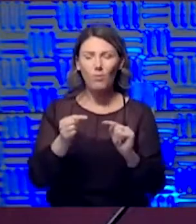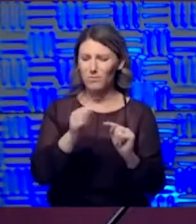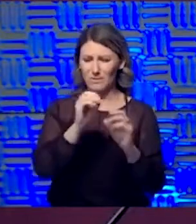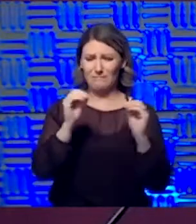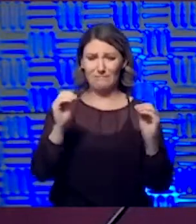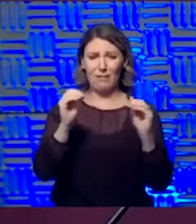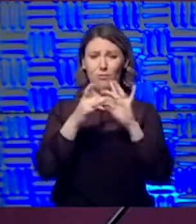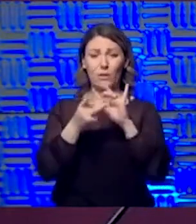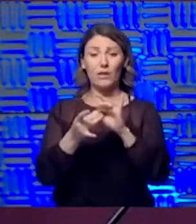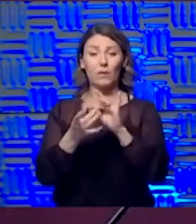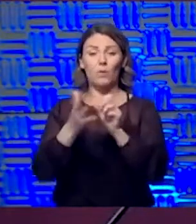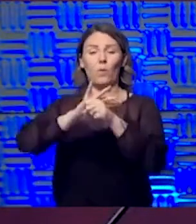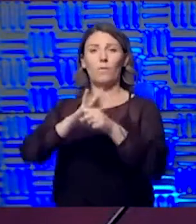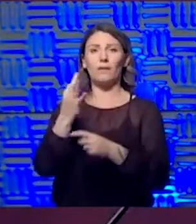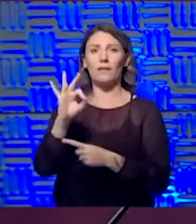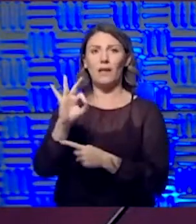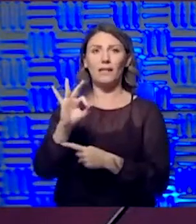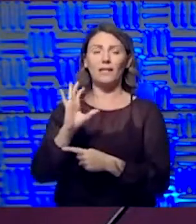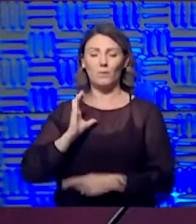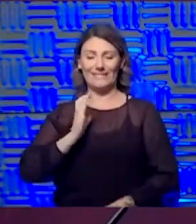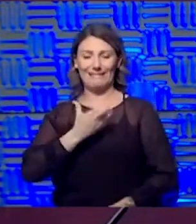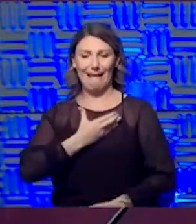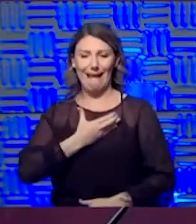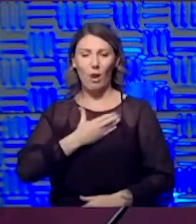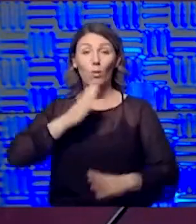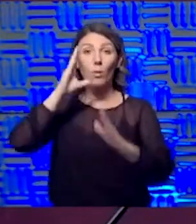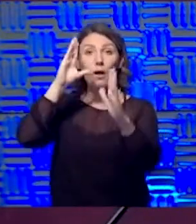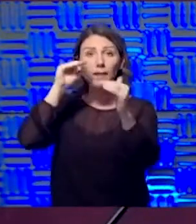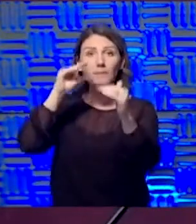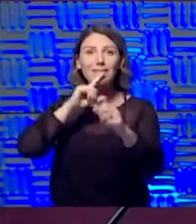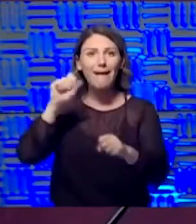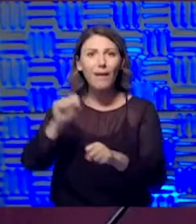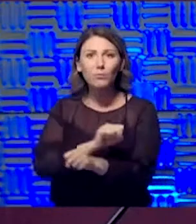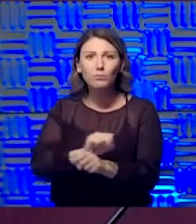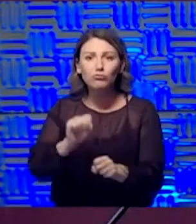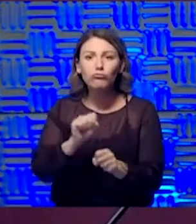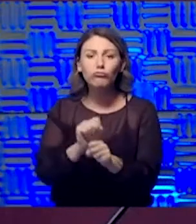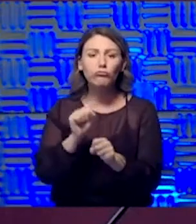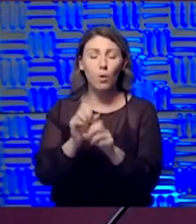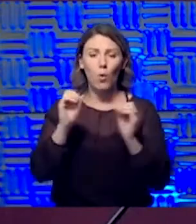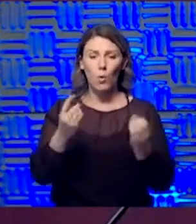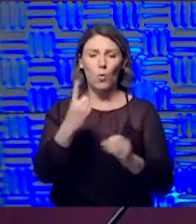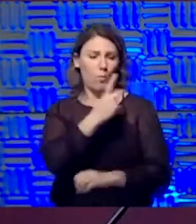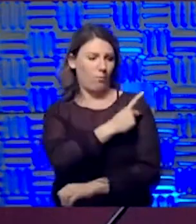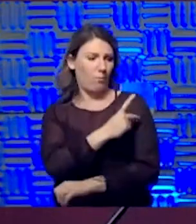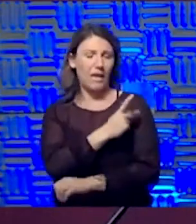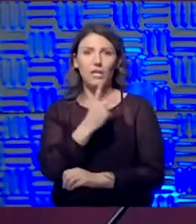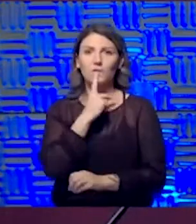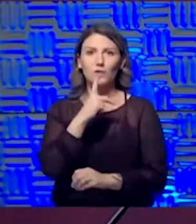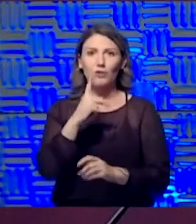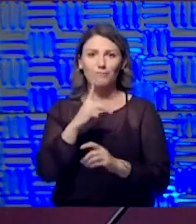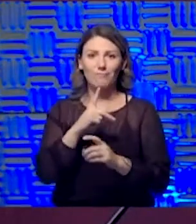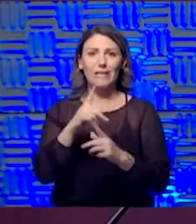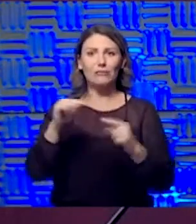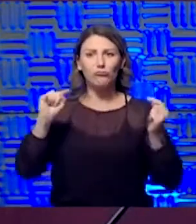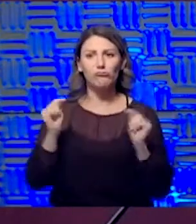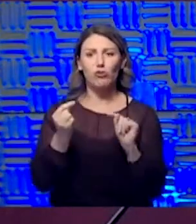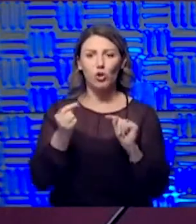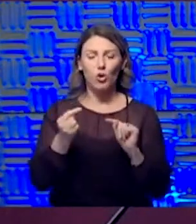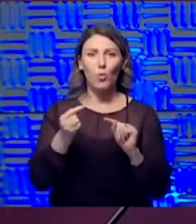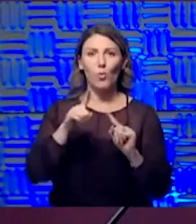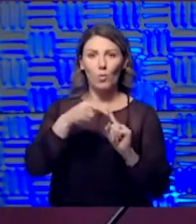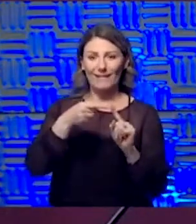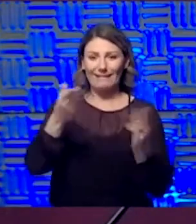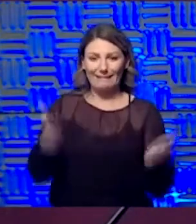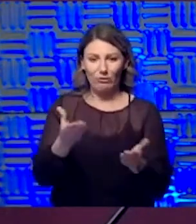had to do with our absolute expectation that no patient should be harmed when they come into our hospital. So I want everybody to understand that in the